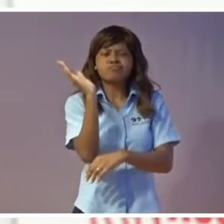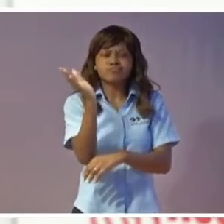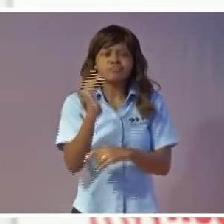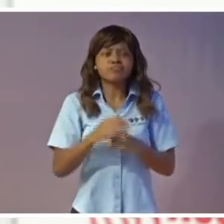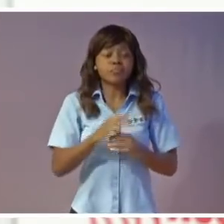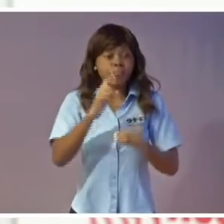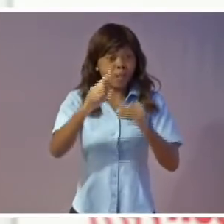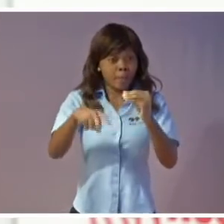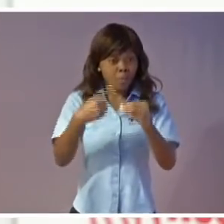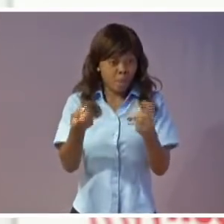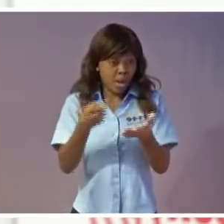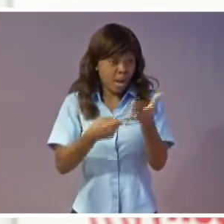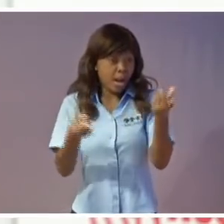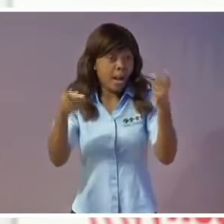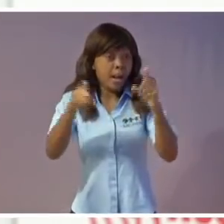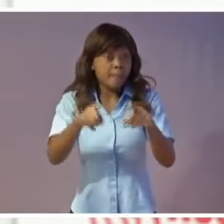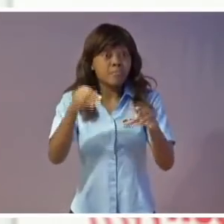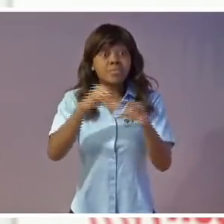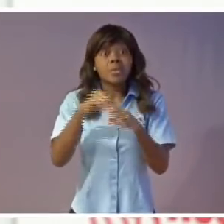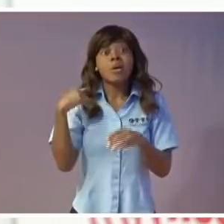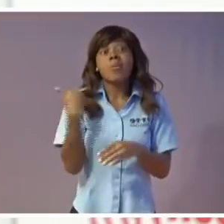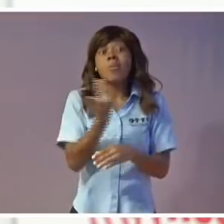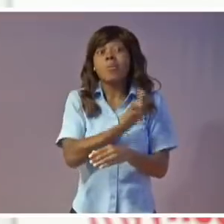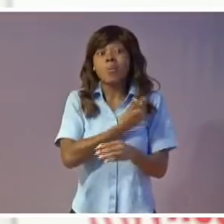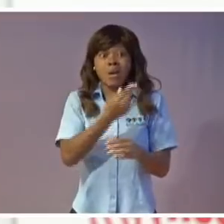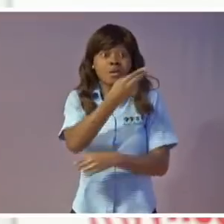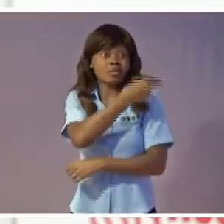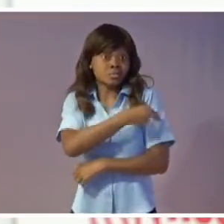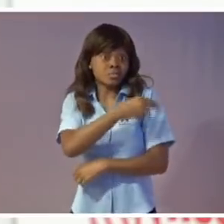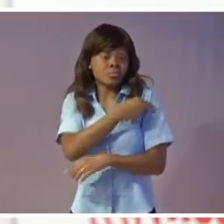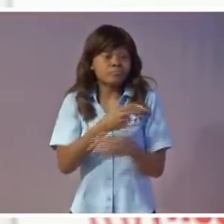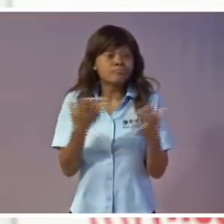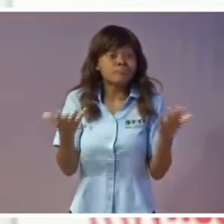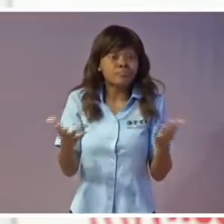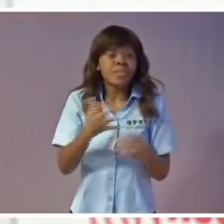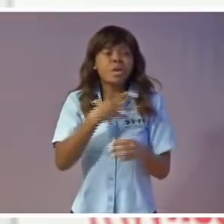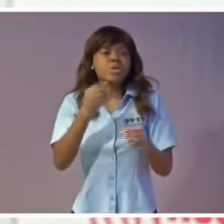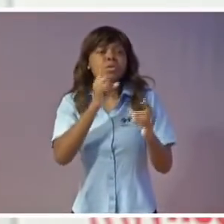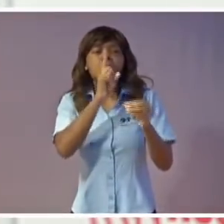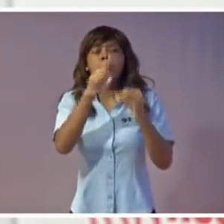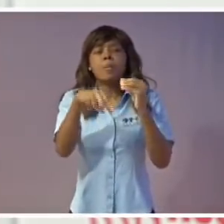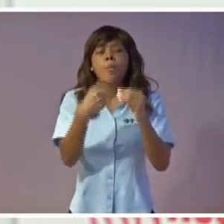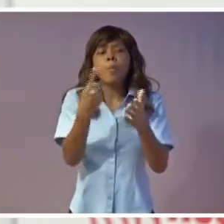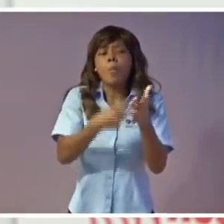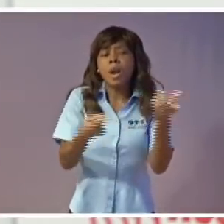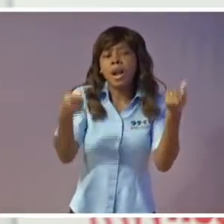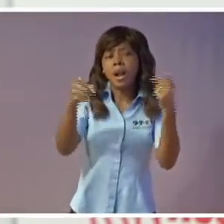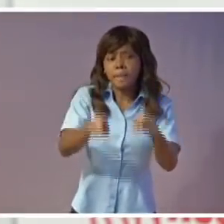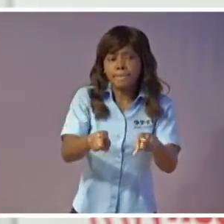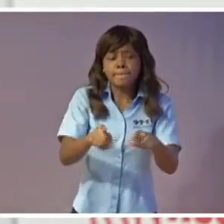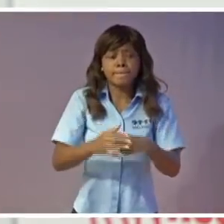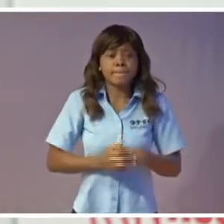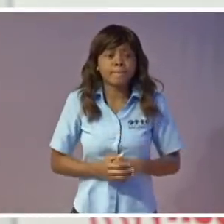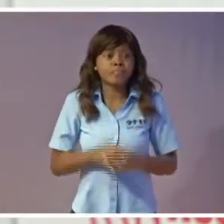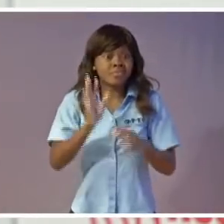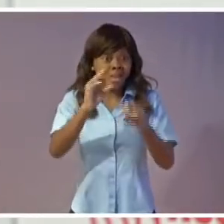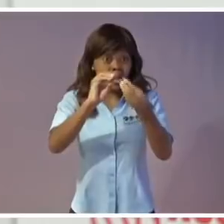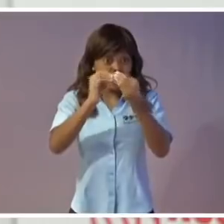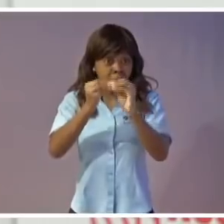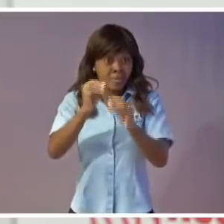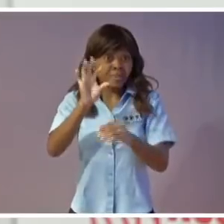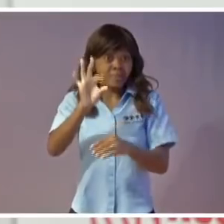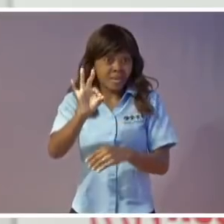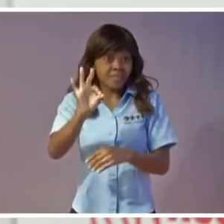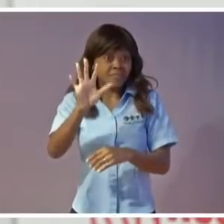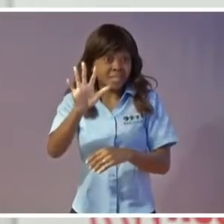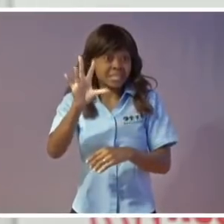healthcare system, as well as the clinical update number 957 as of 4 p.m.